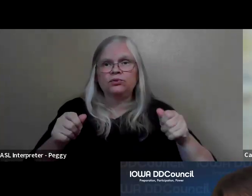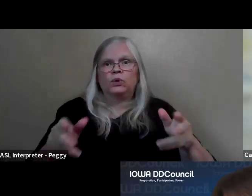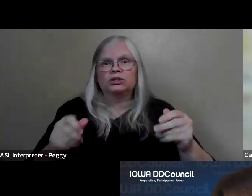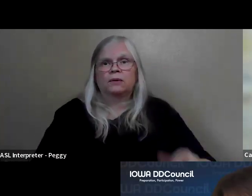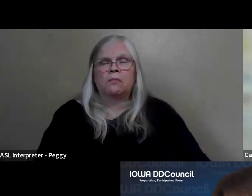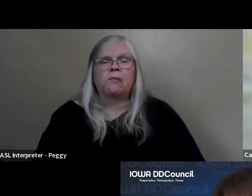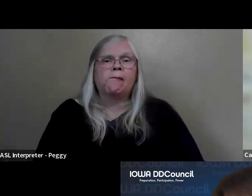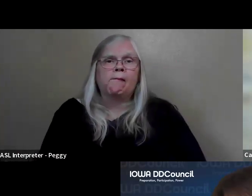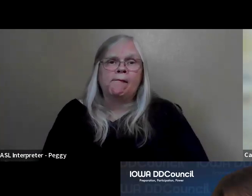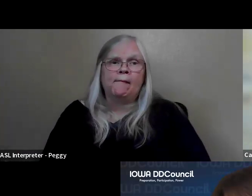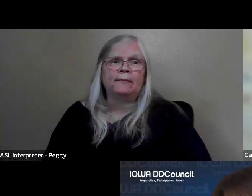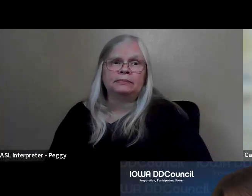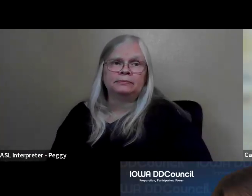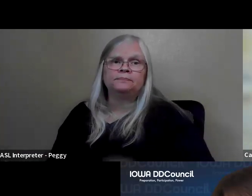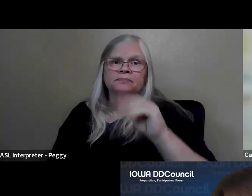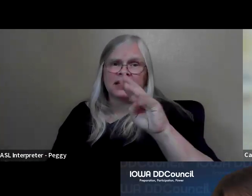Mhm. Thanks.